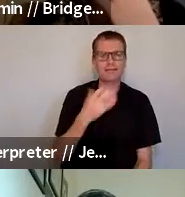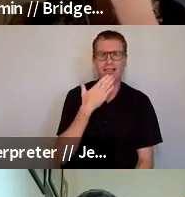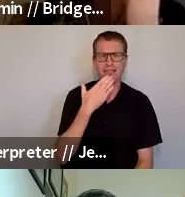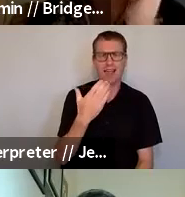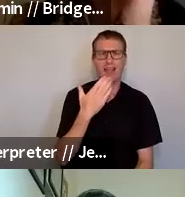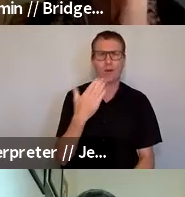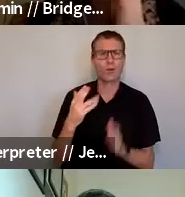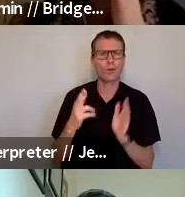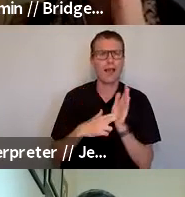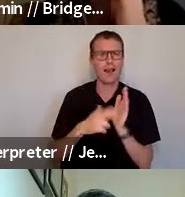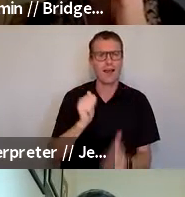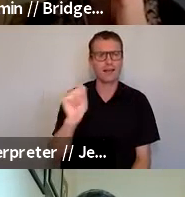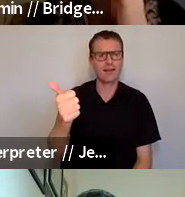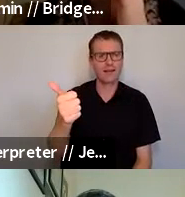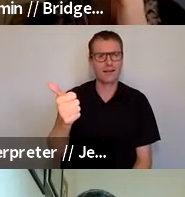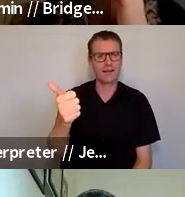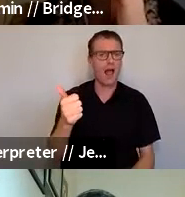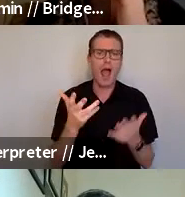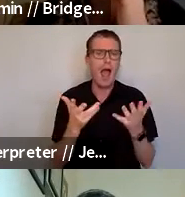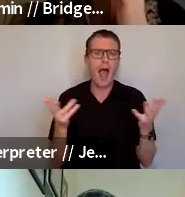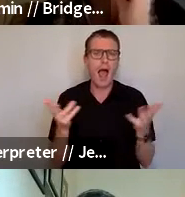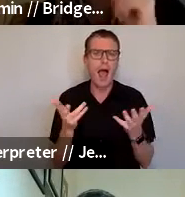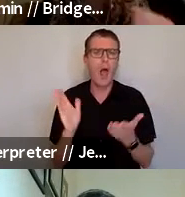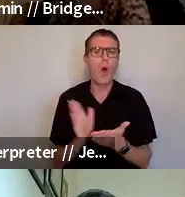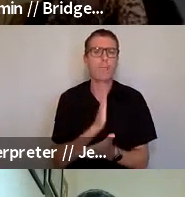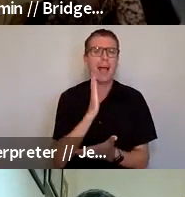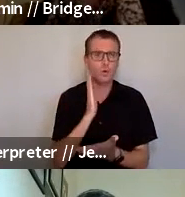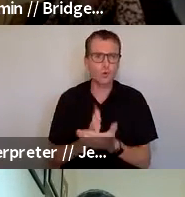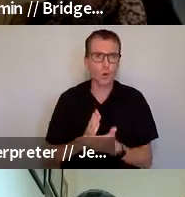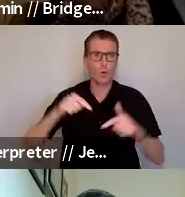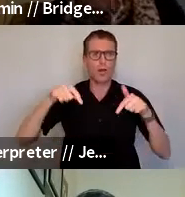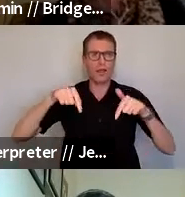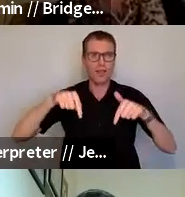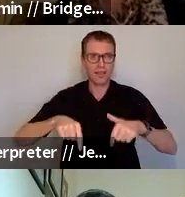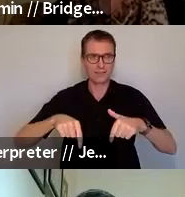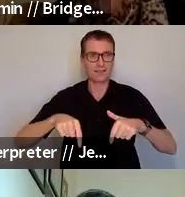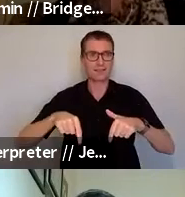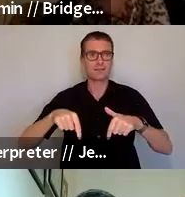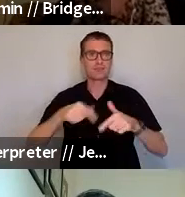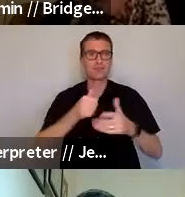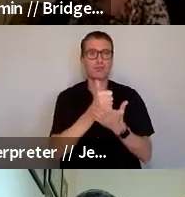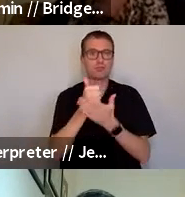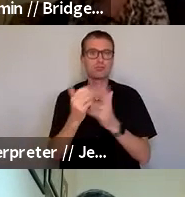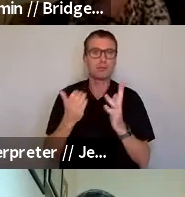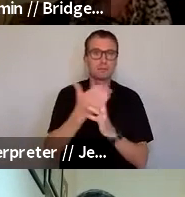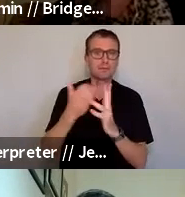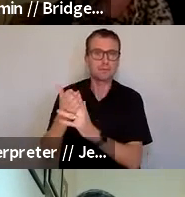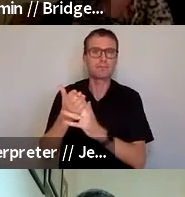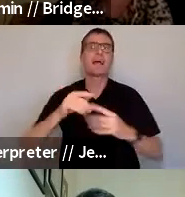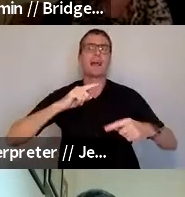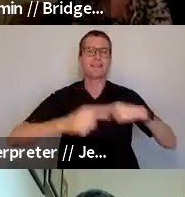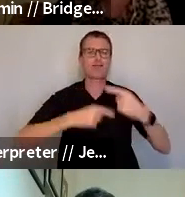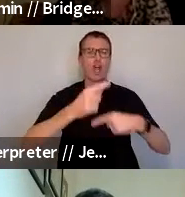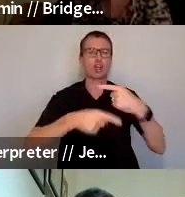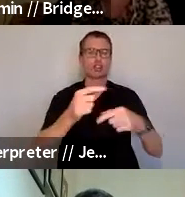Yes, so how to ensure that this carries on, how to ensure that there's a dedication that wherever the show